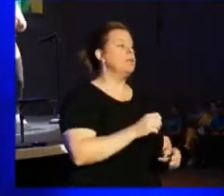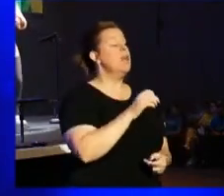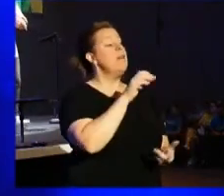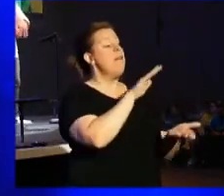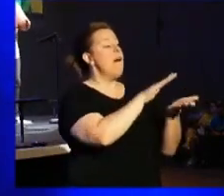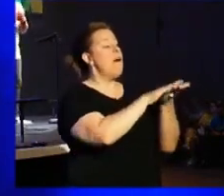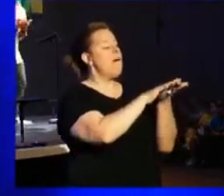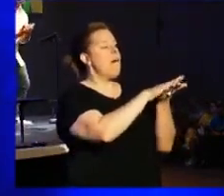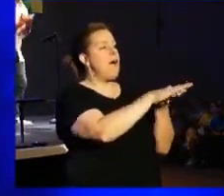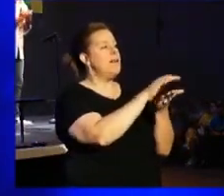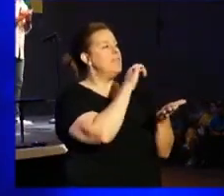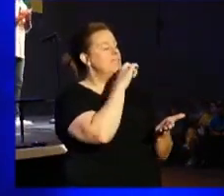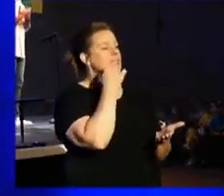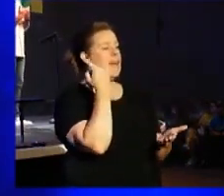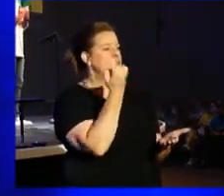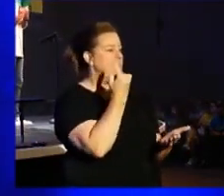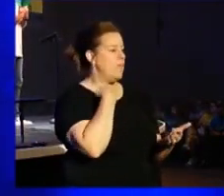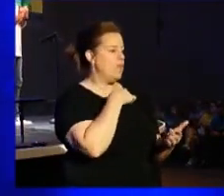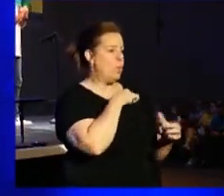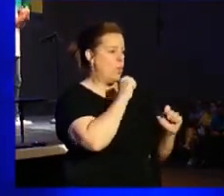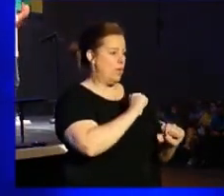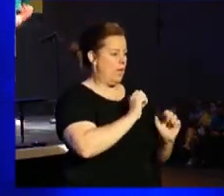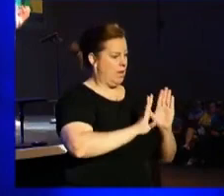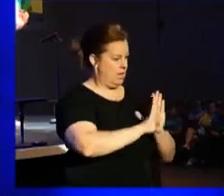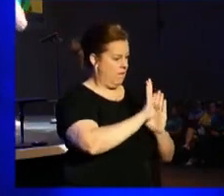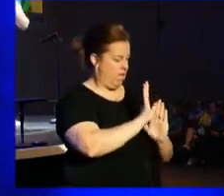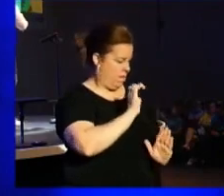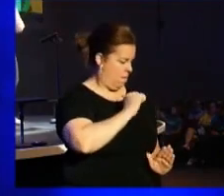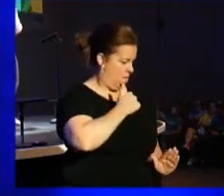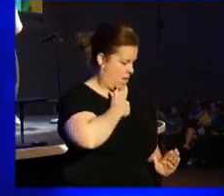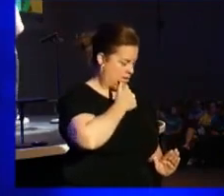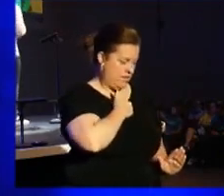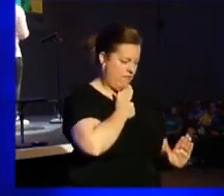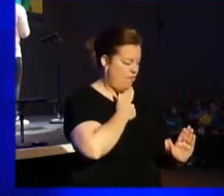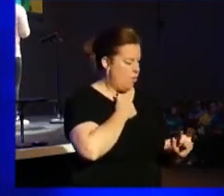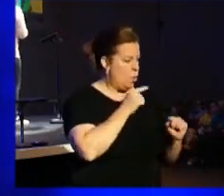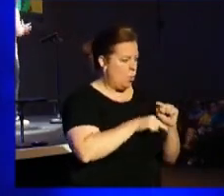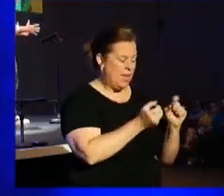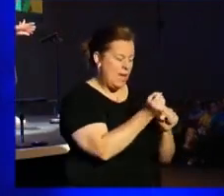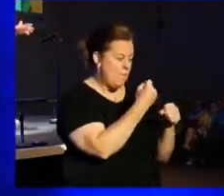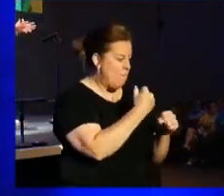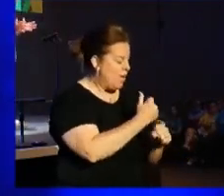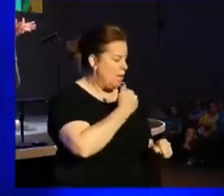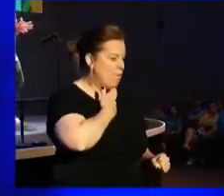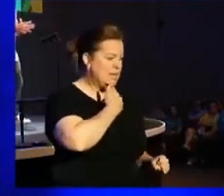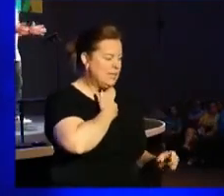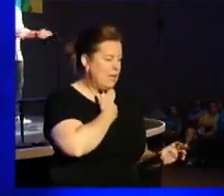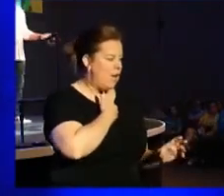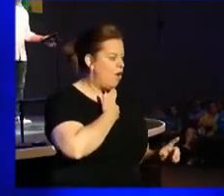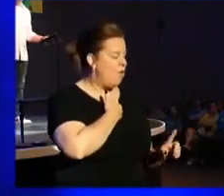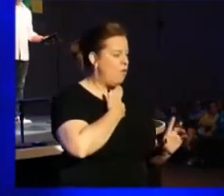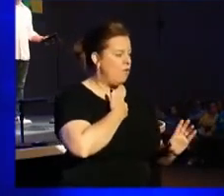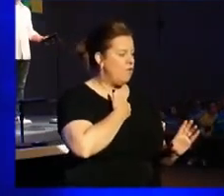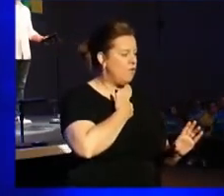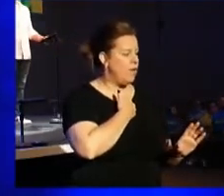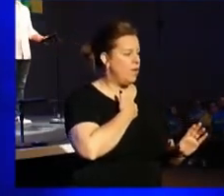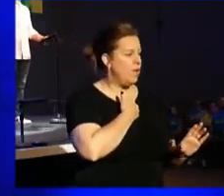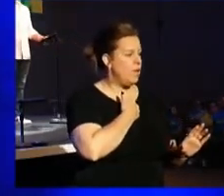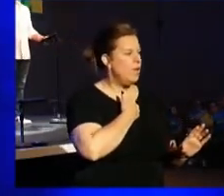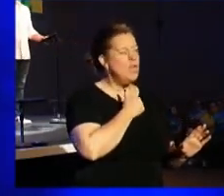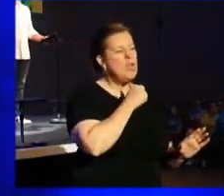isn't something we muster up on our own. It's not something we can manifest. We don't have an out where we can say, I'm just not a kind